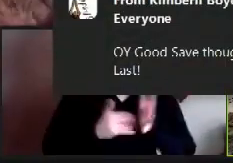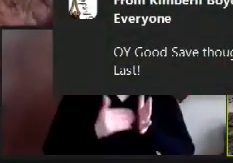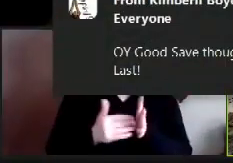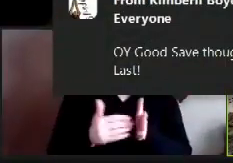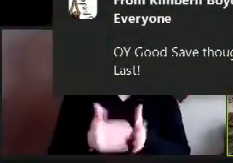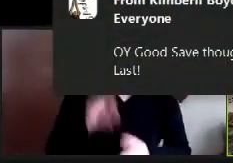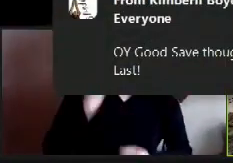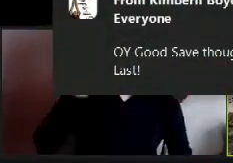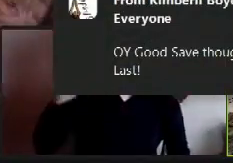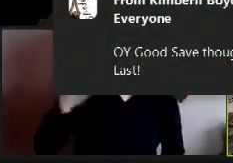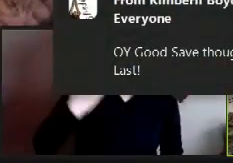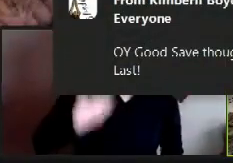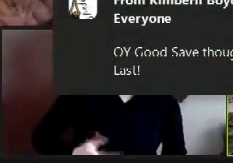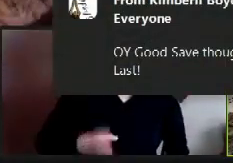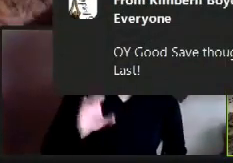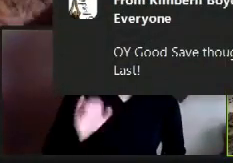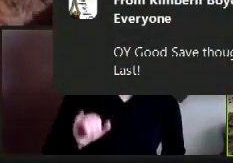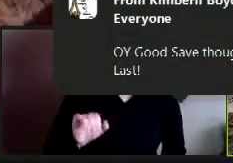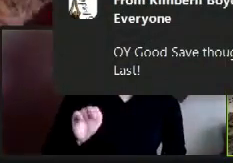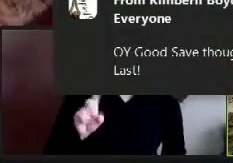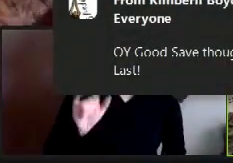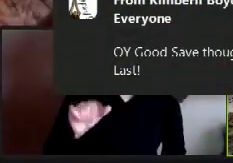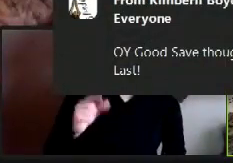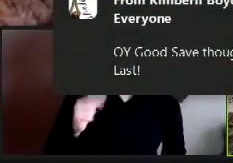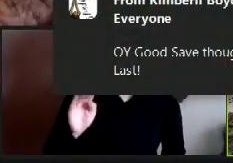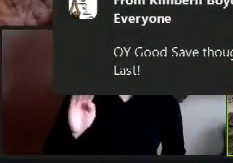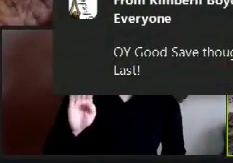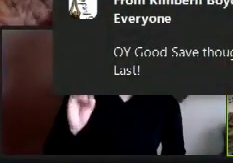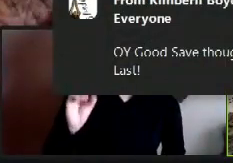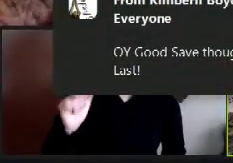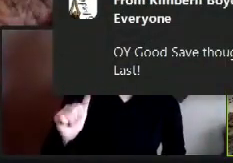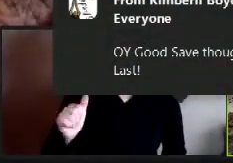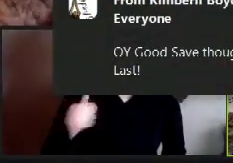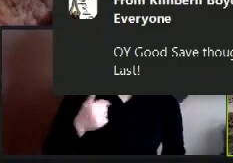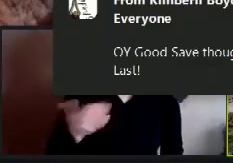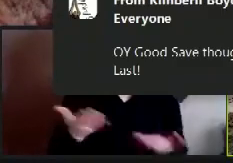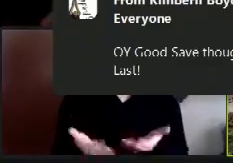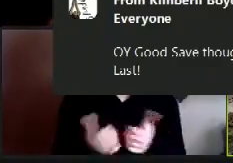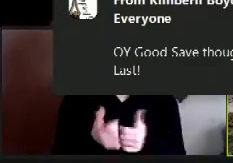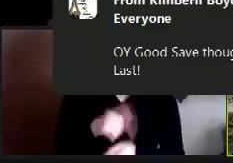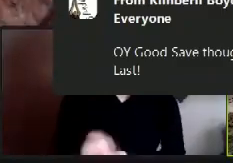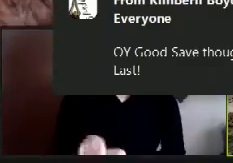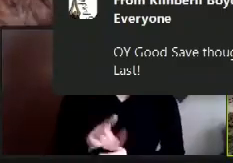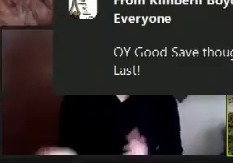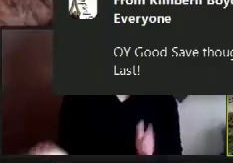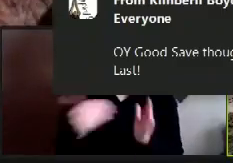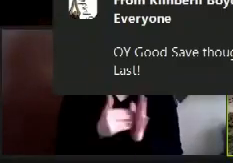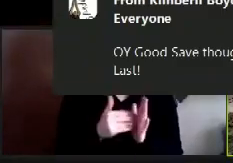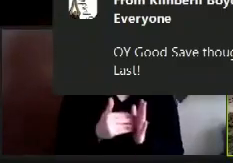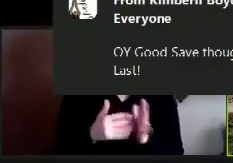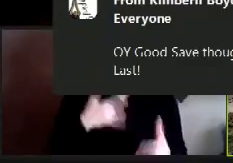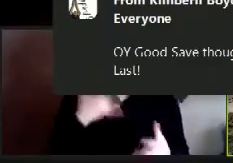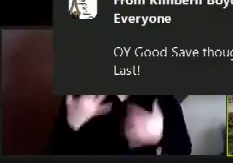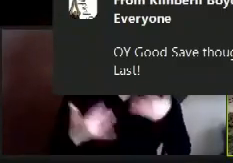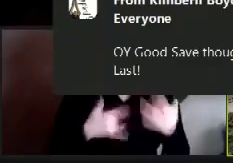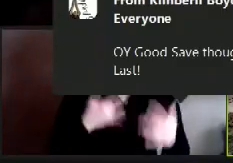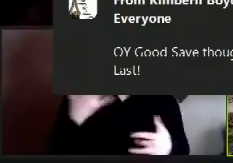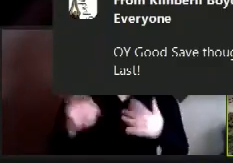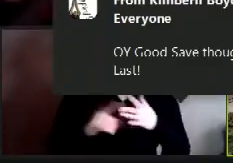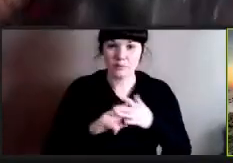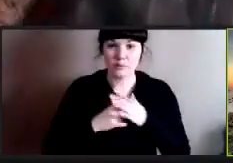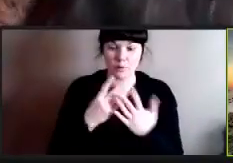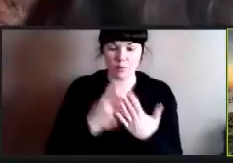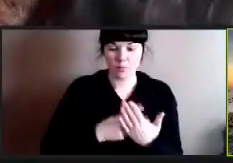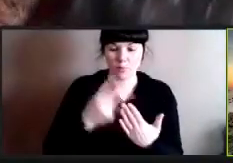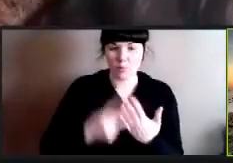back with you guys again. I'm really excited to open up this program today. I'm gonna be brief because I know that we